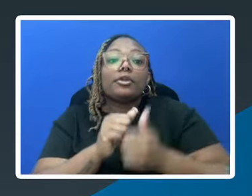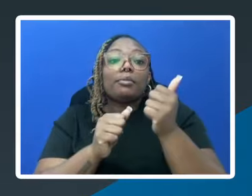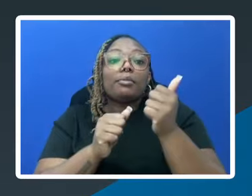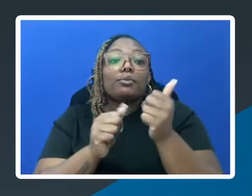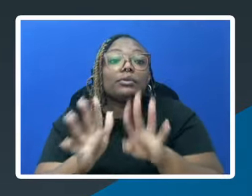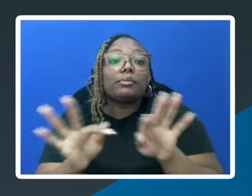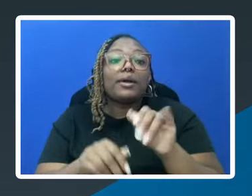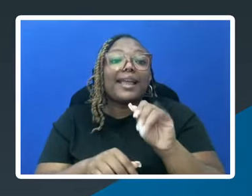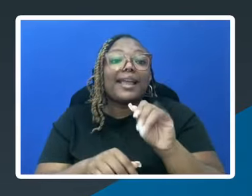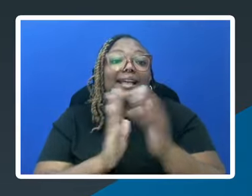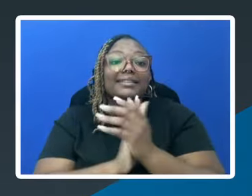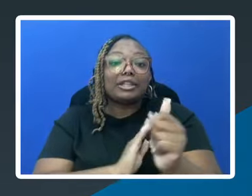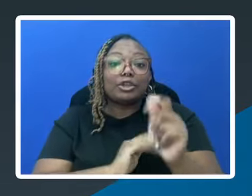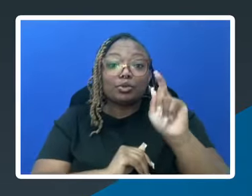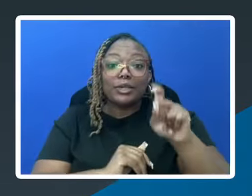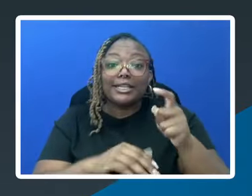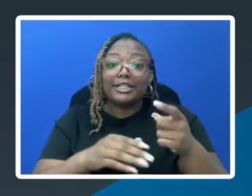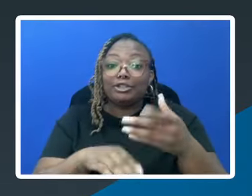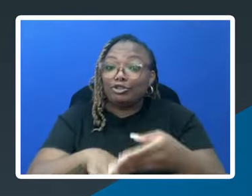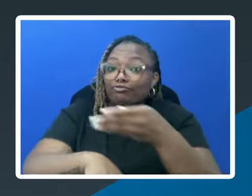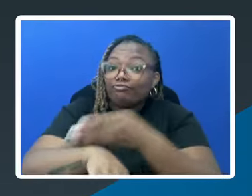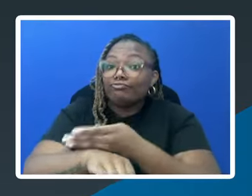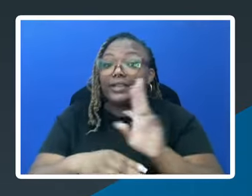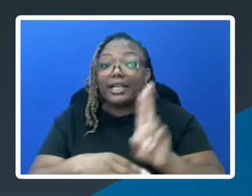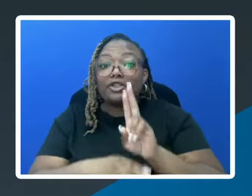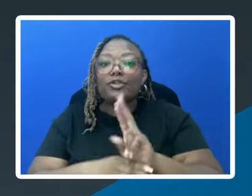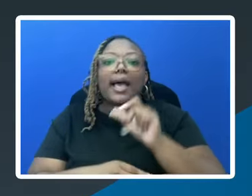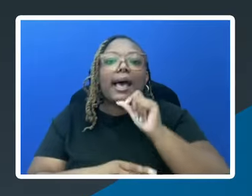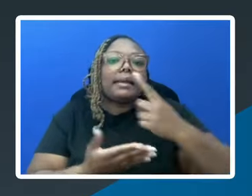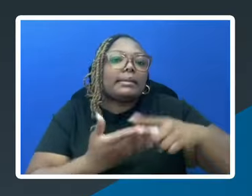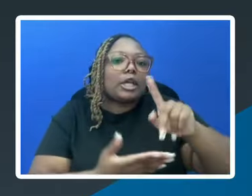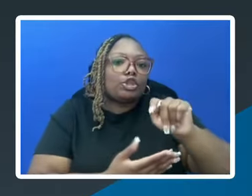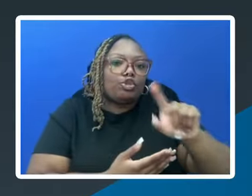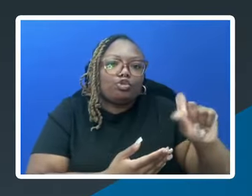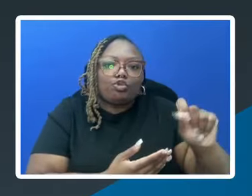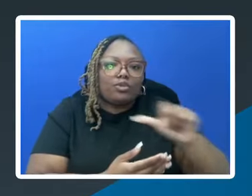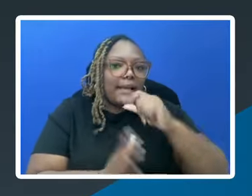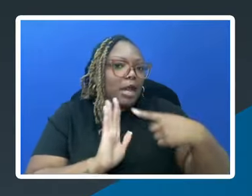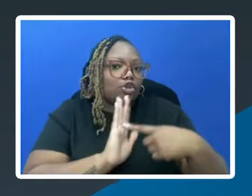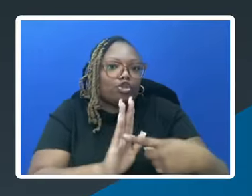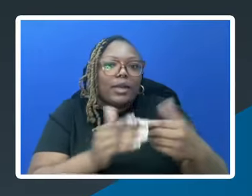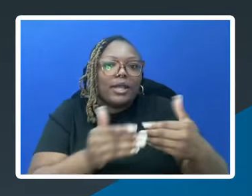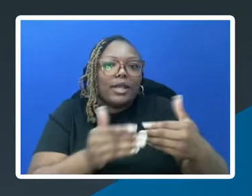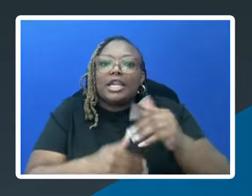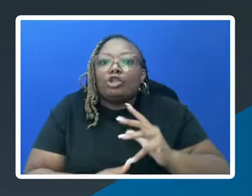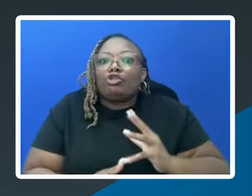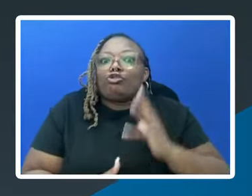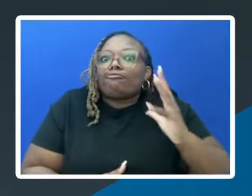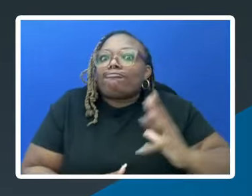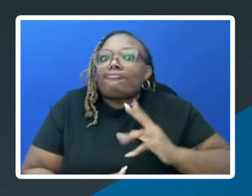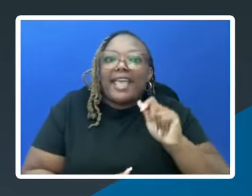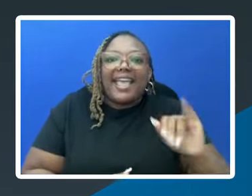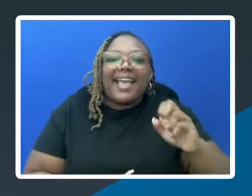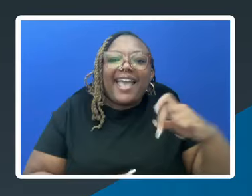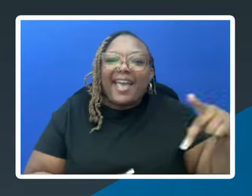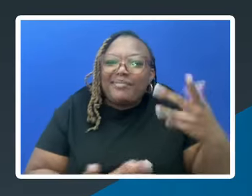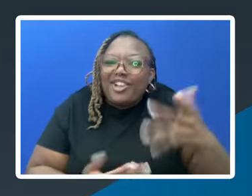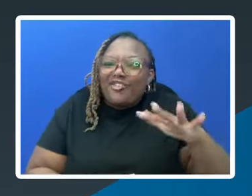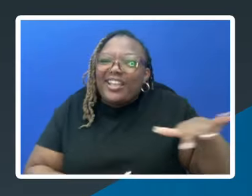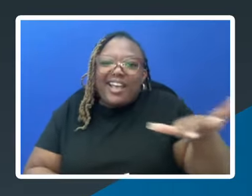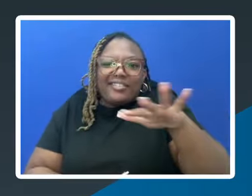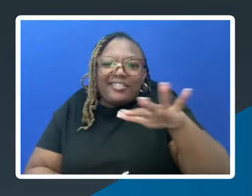gain? You notice here, I'm not talking about AI tools. I'm not showing you the next coolest AI app, right? They're out there, that's fun, you can go play with them.